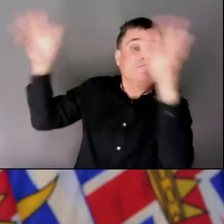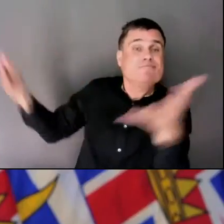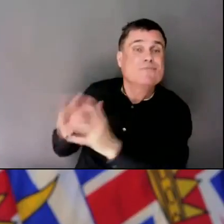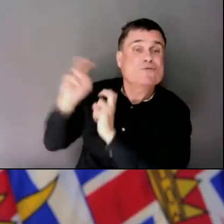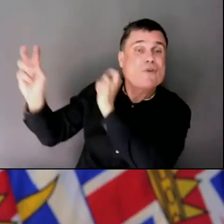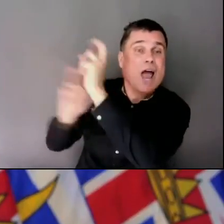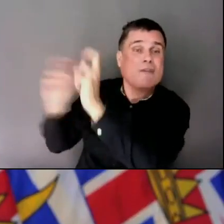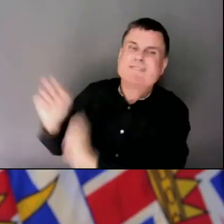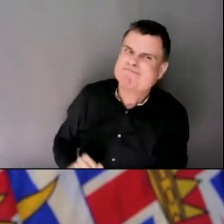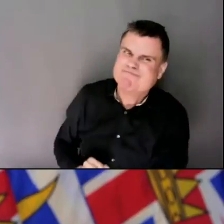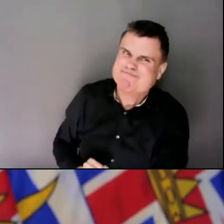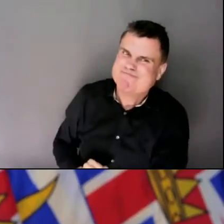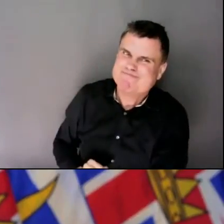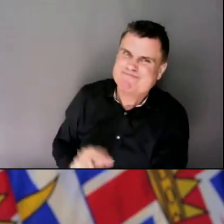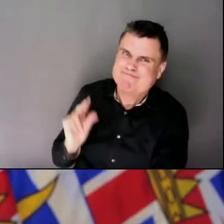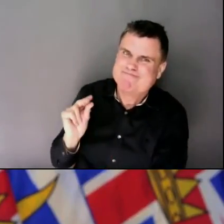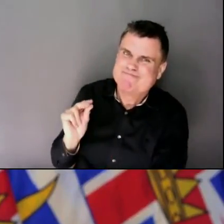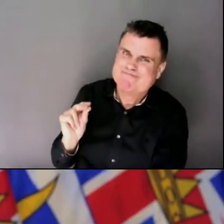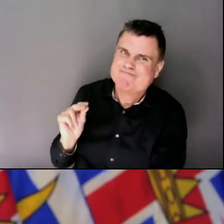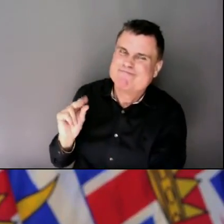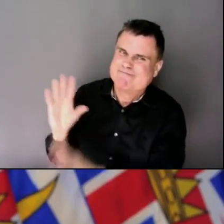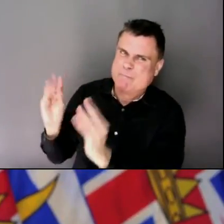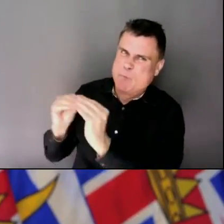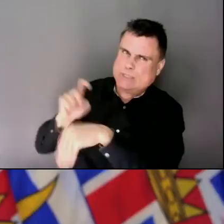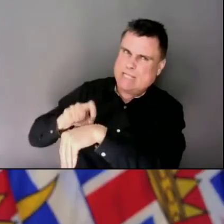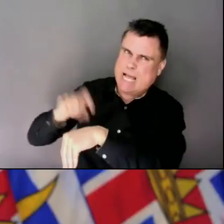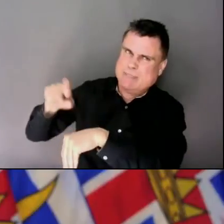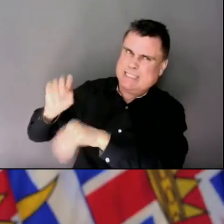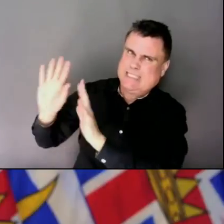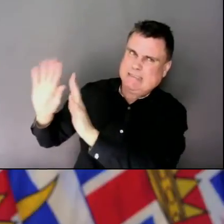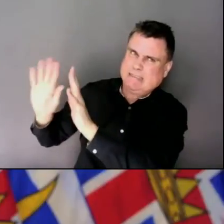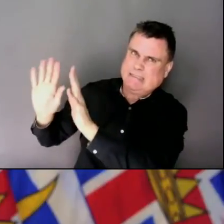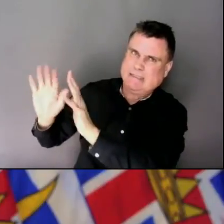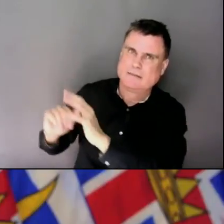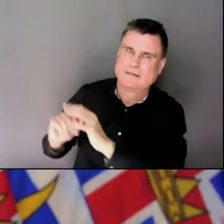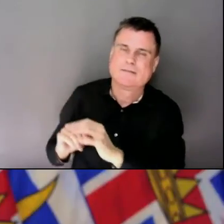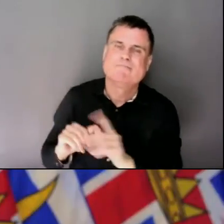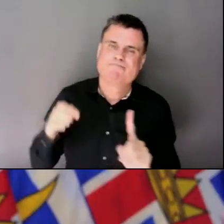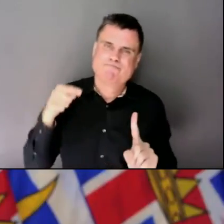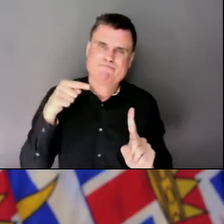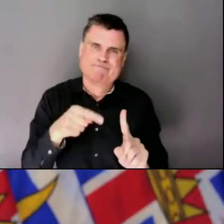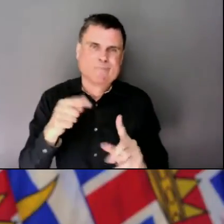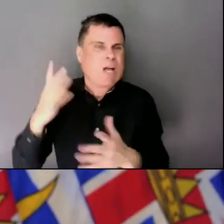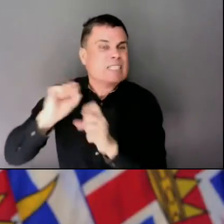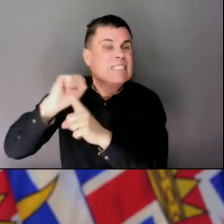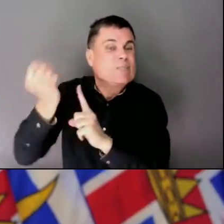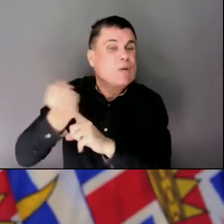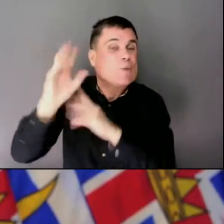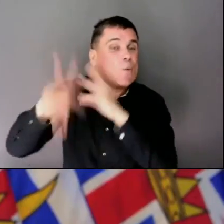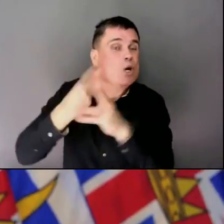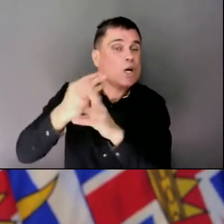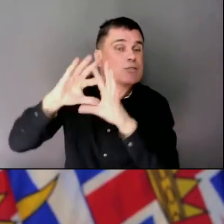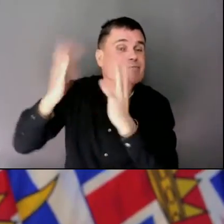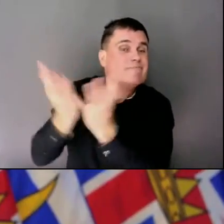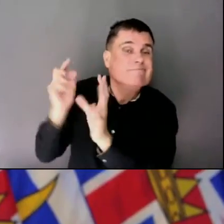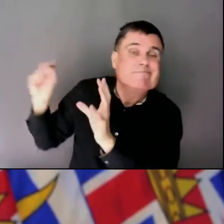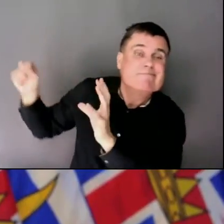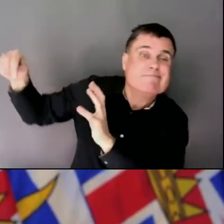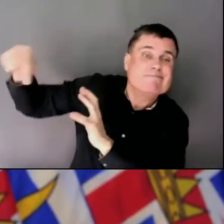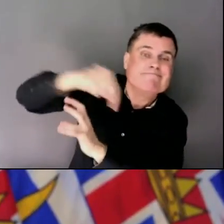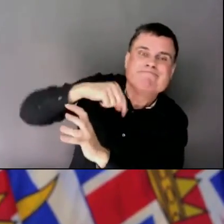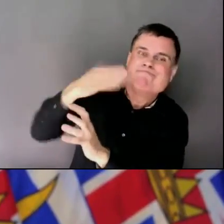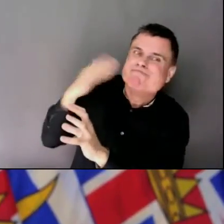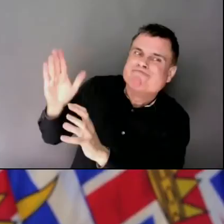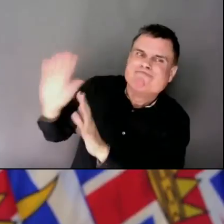quite a bit longer to achieve just because of the situation around the world. But I do believe we'll be able to